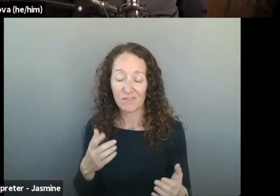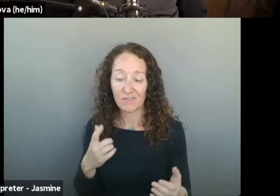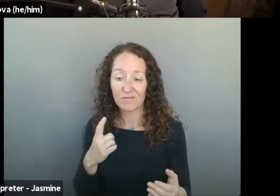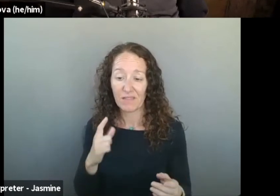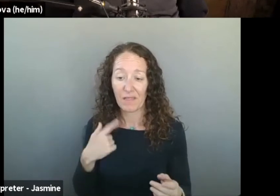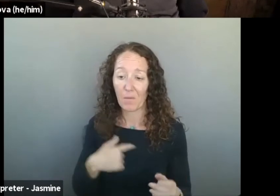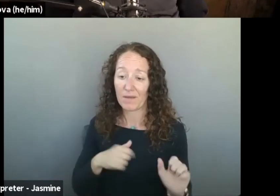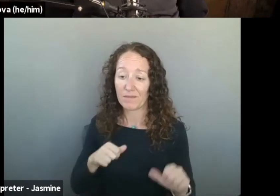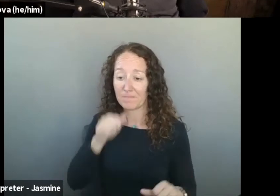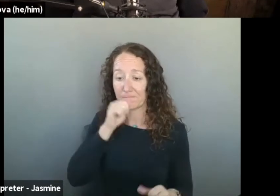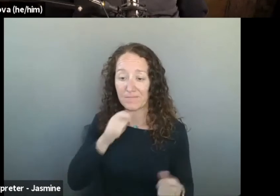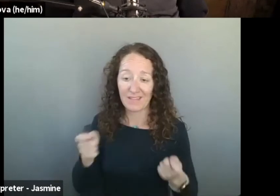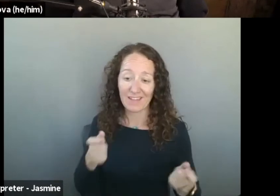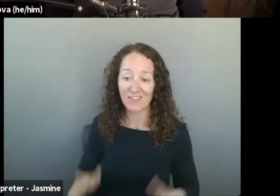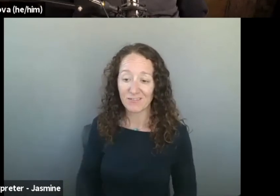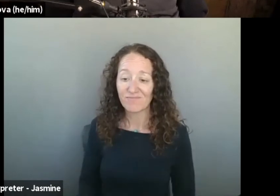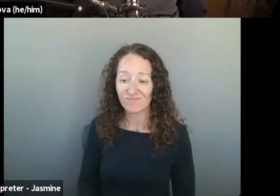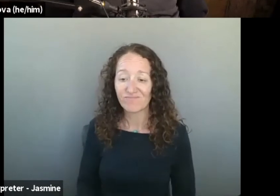palatable.